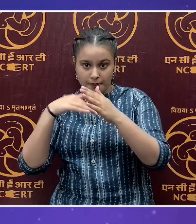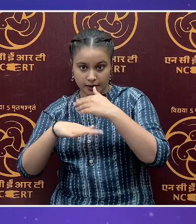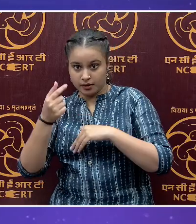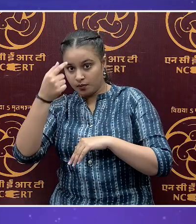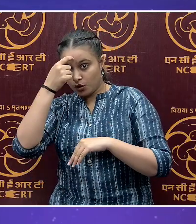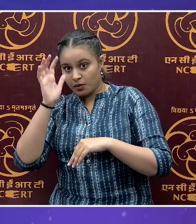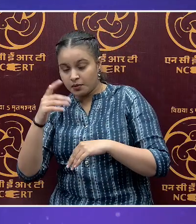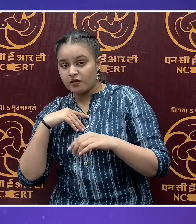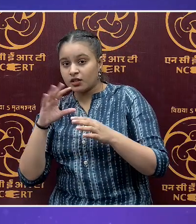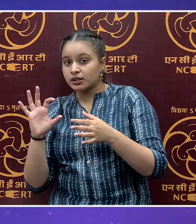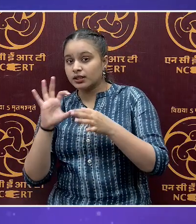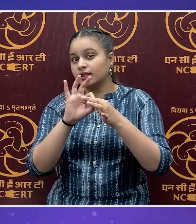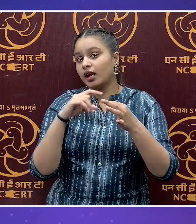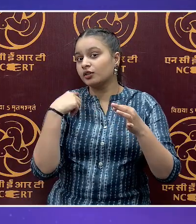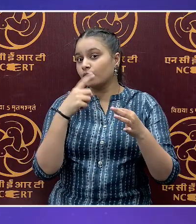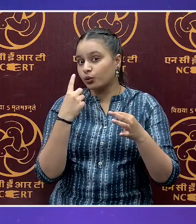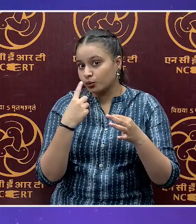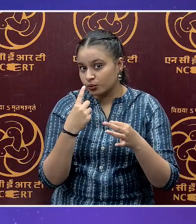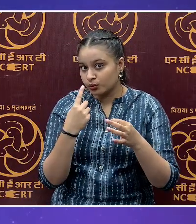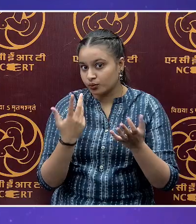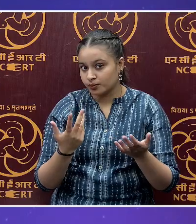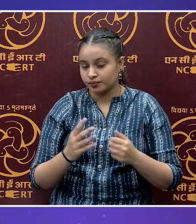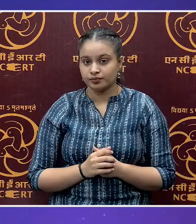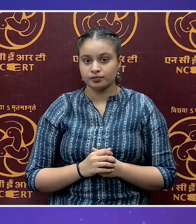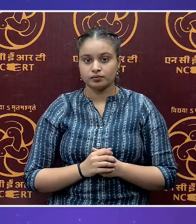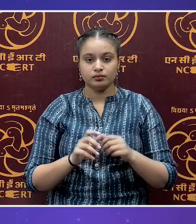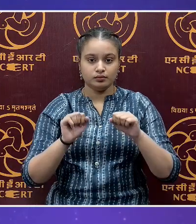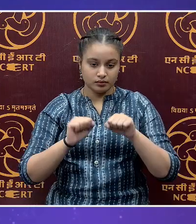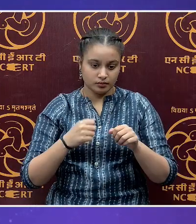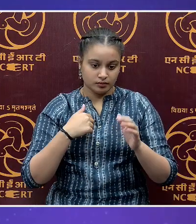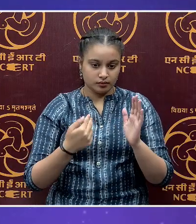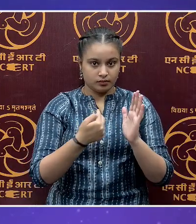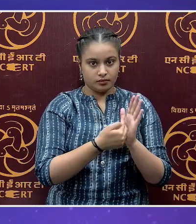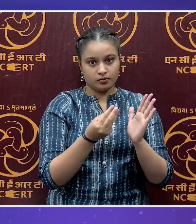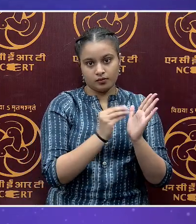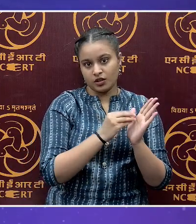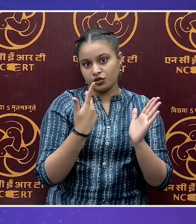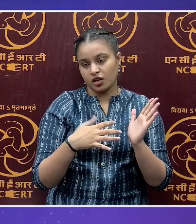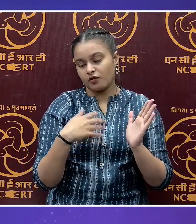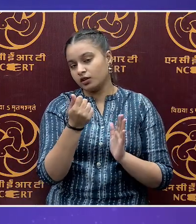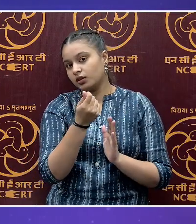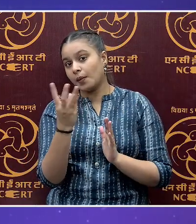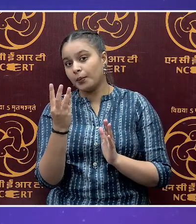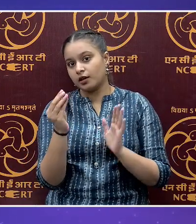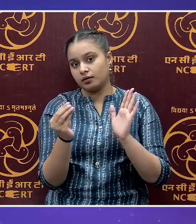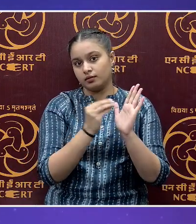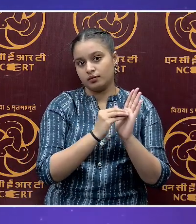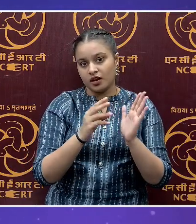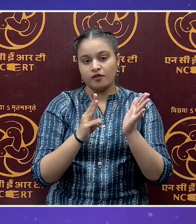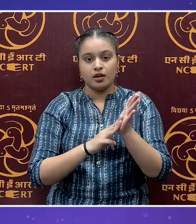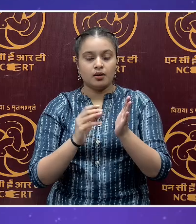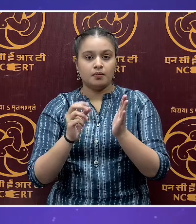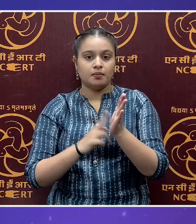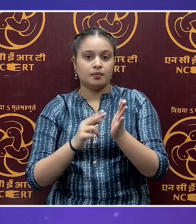we connect with? Yeah, we have mentioned the number over there. MANODARPAN number is